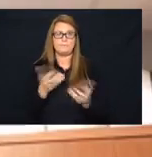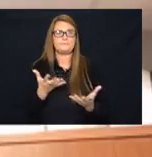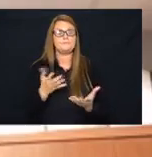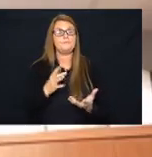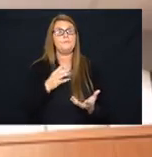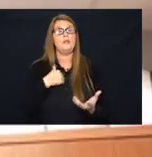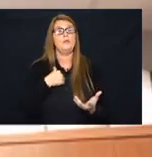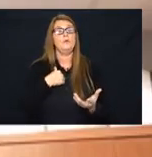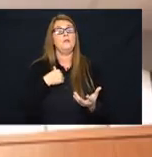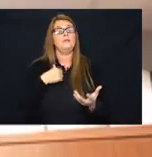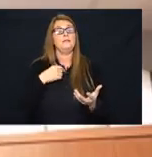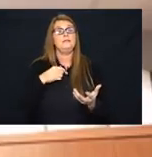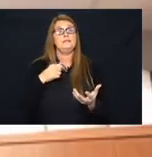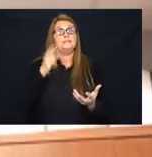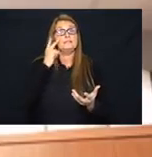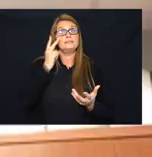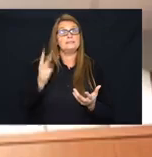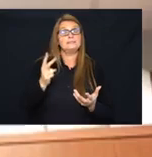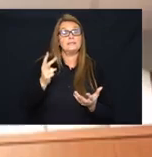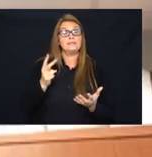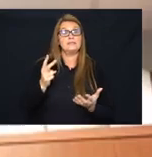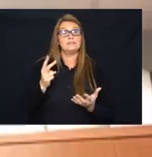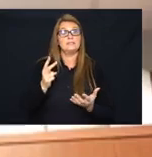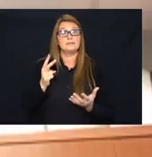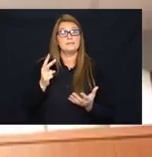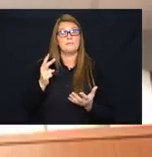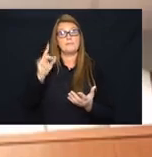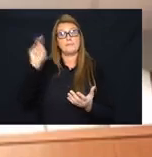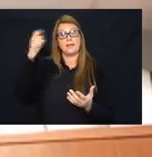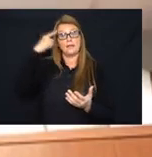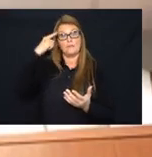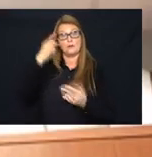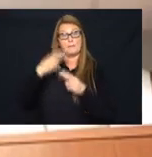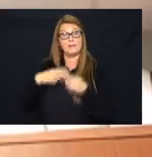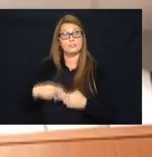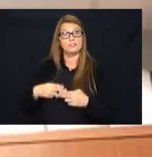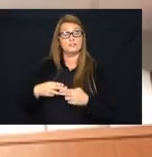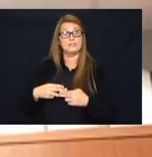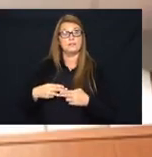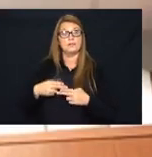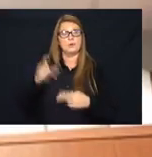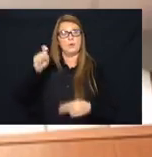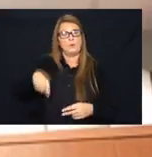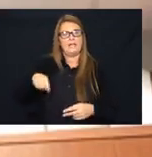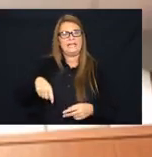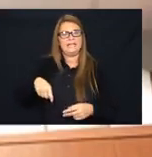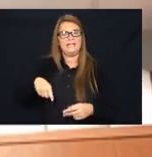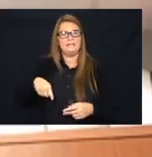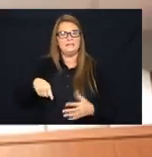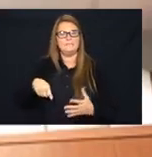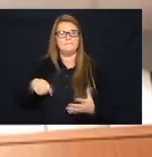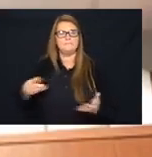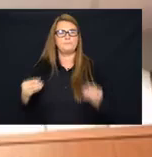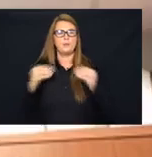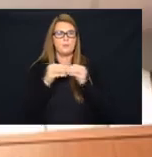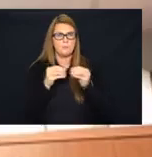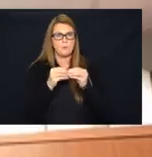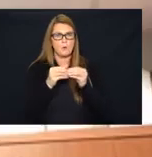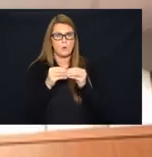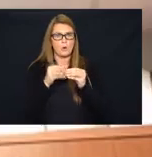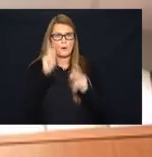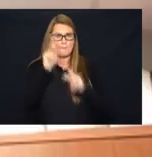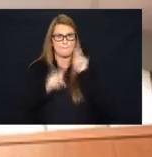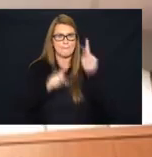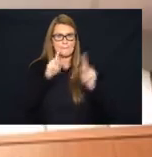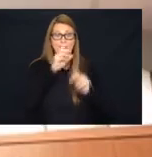also highlights the numbers that the governor pointed out related to the fact that we need to get more people age